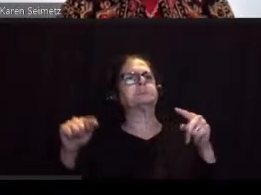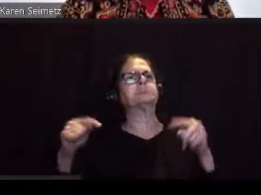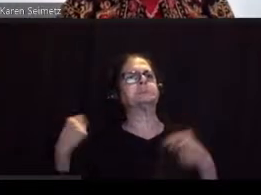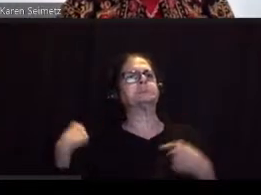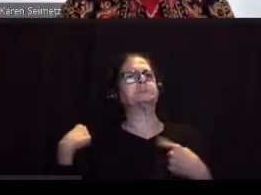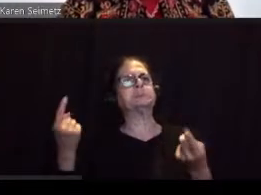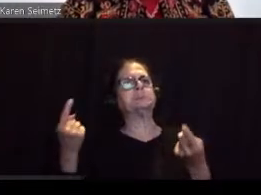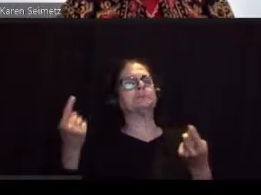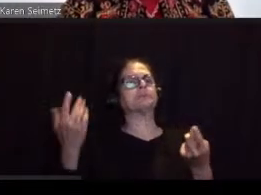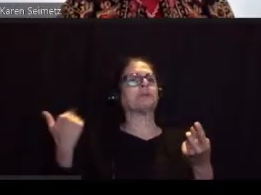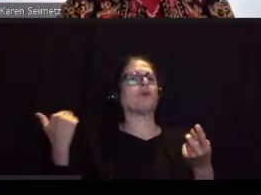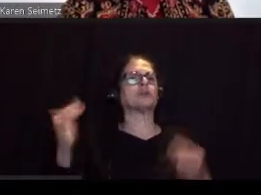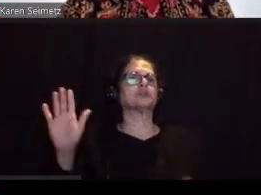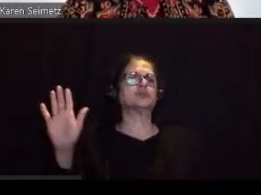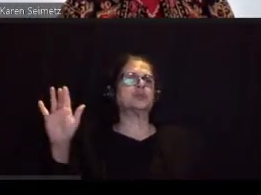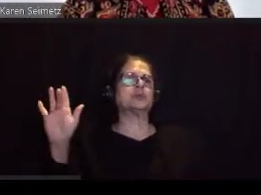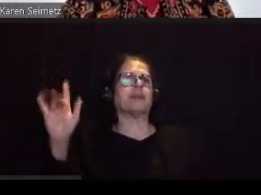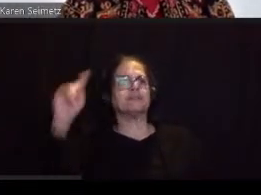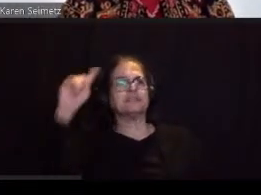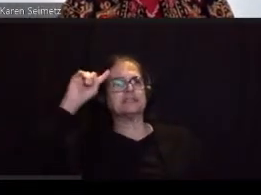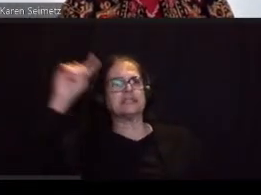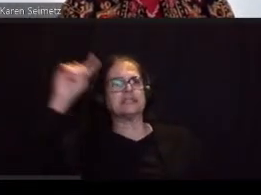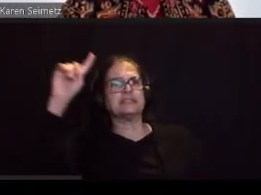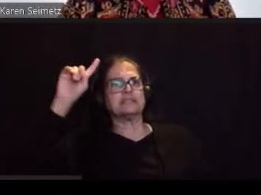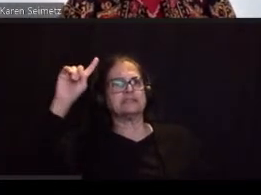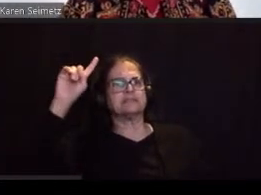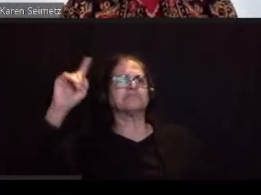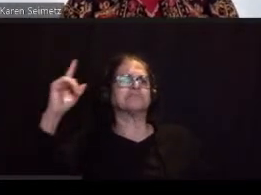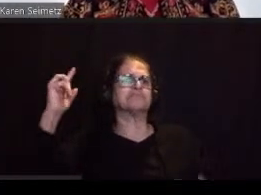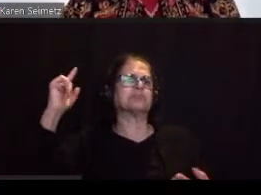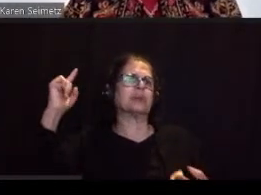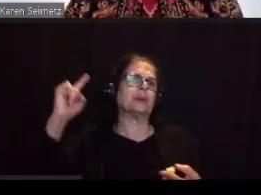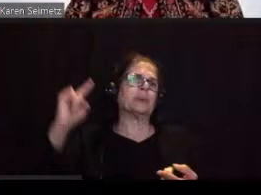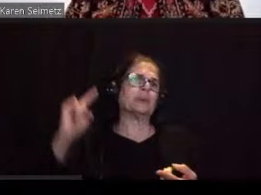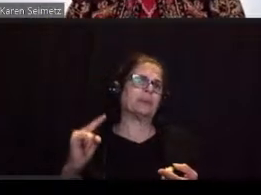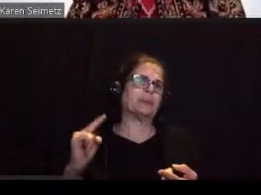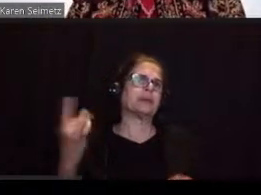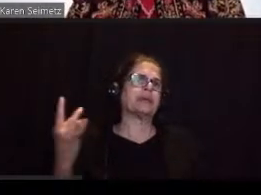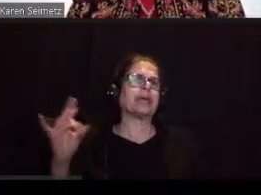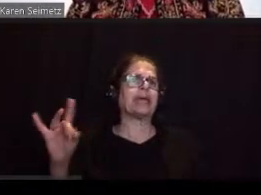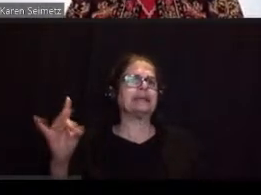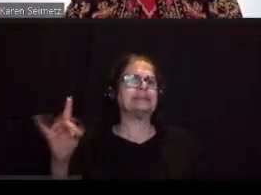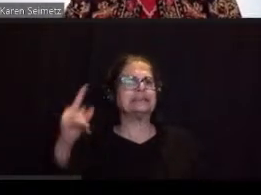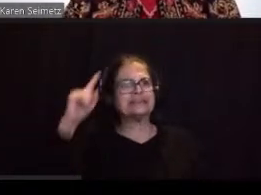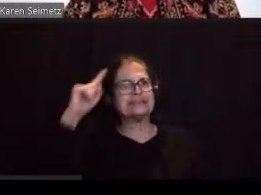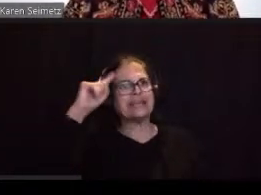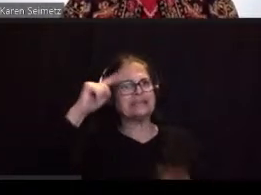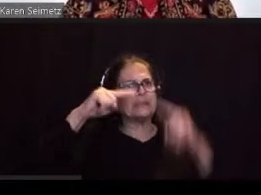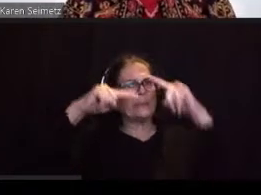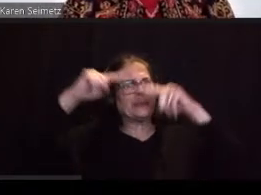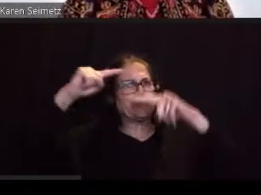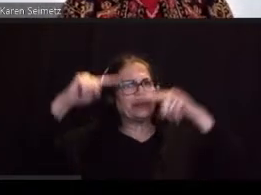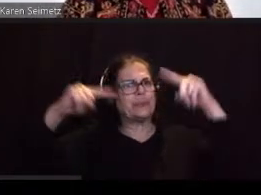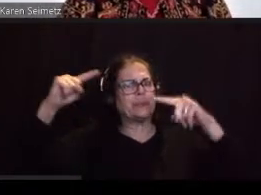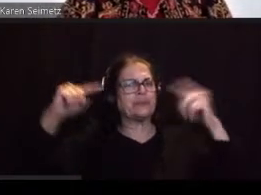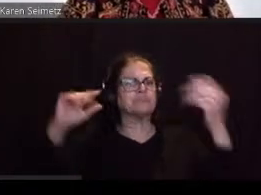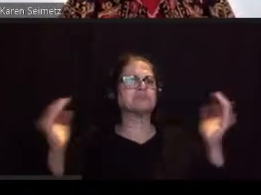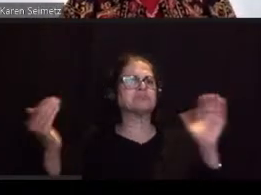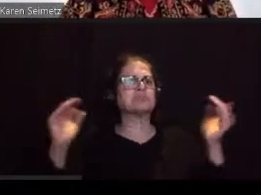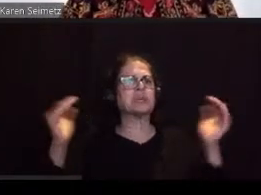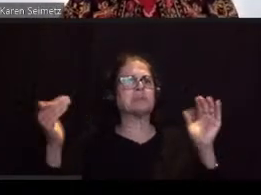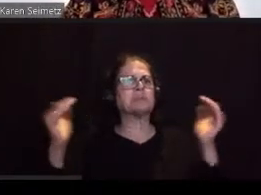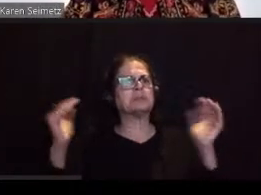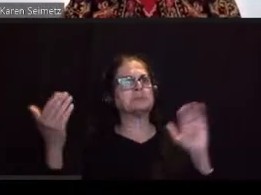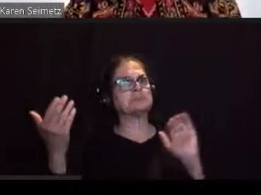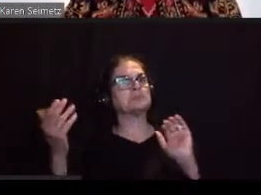of 25 cents a few years ago to a low of 18 cents about 5 years ago. So compared to the standard market rate of between